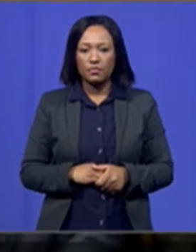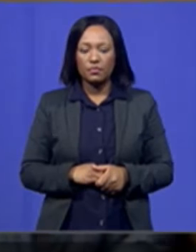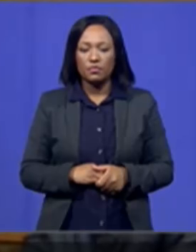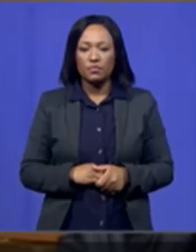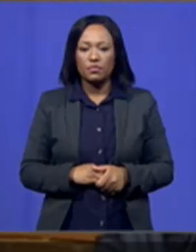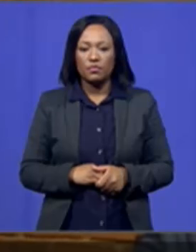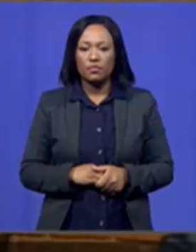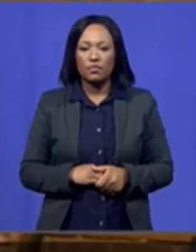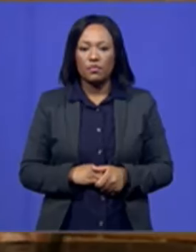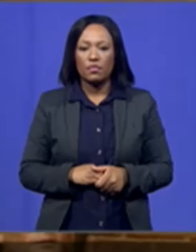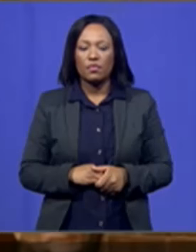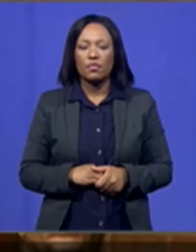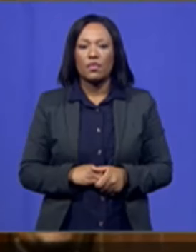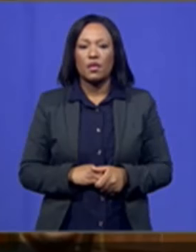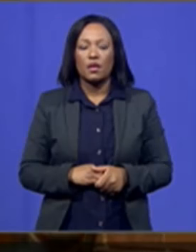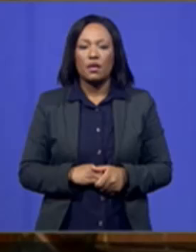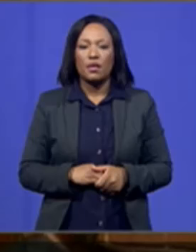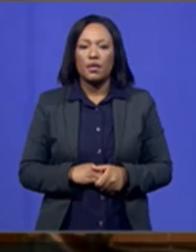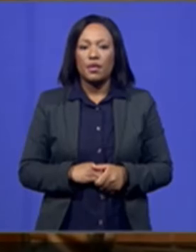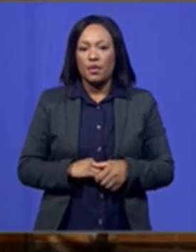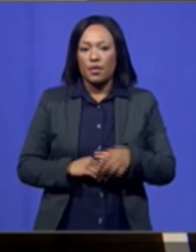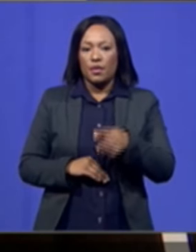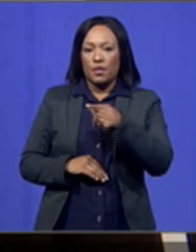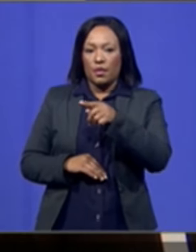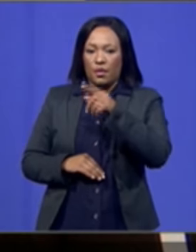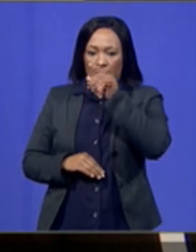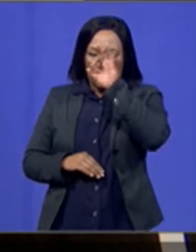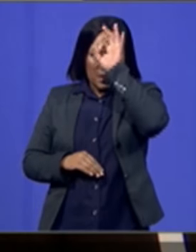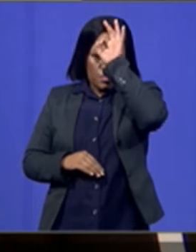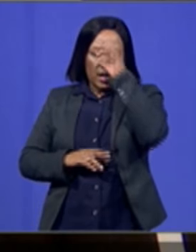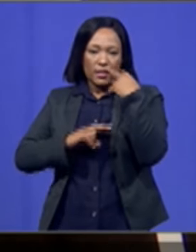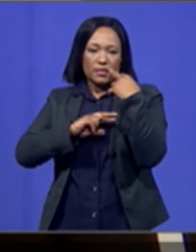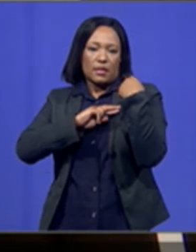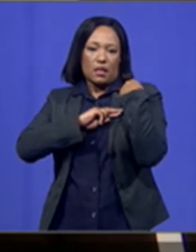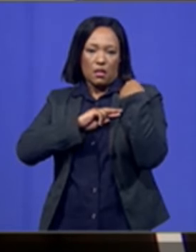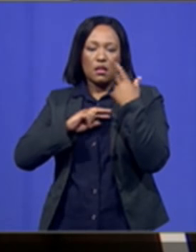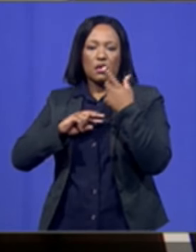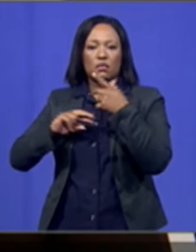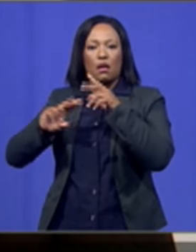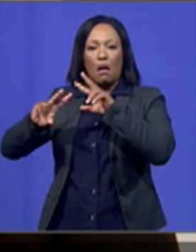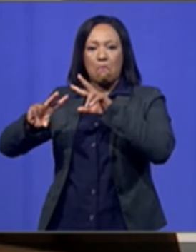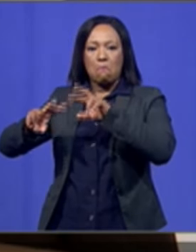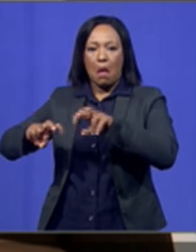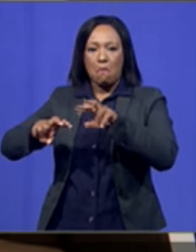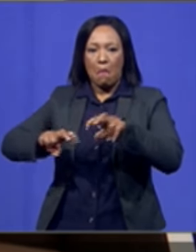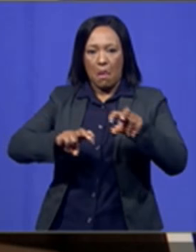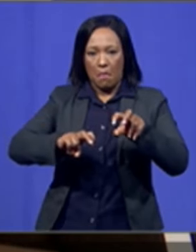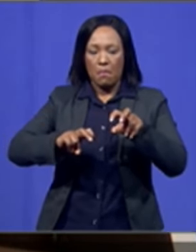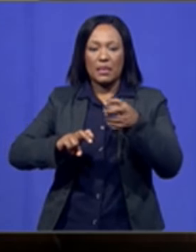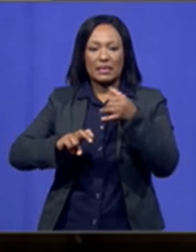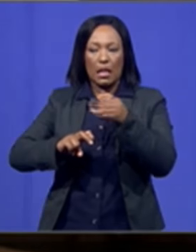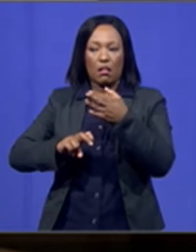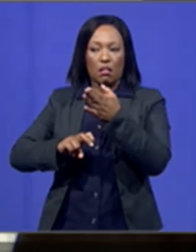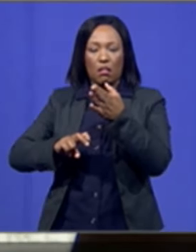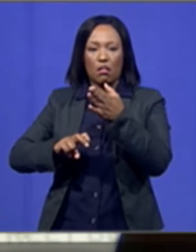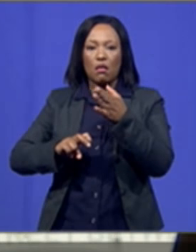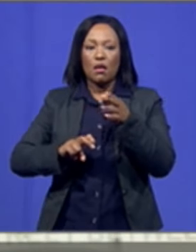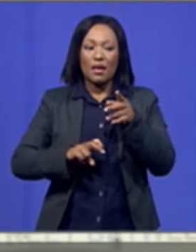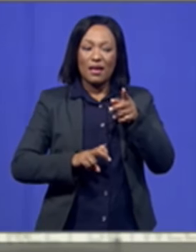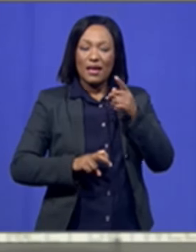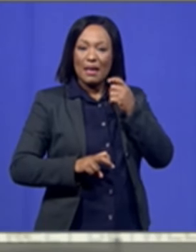While our organized crime detectives are still on the ground, obviously they receive information that these particular hitmen are involved in a